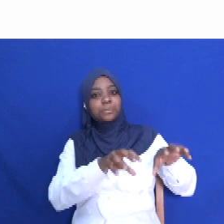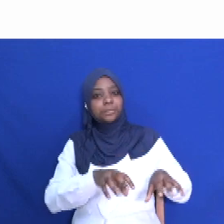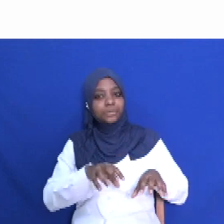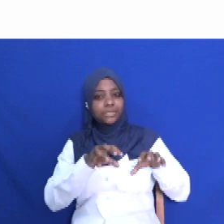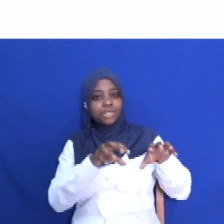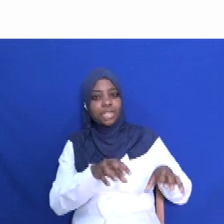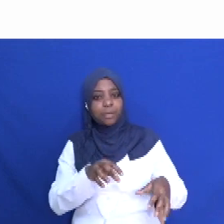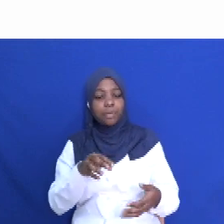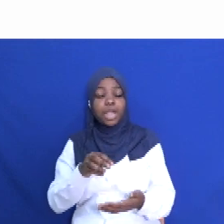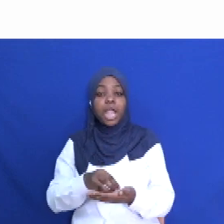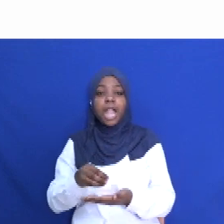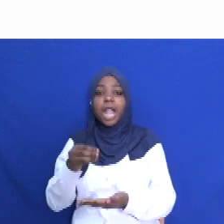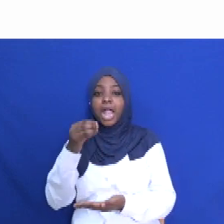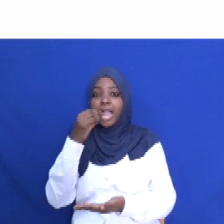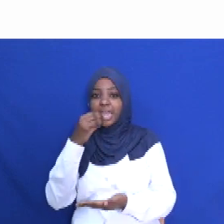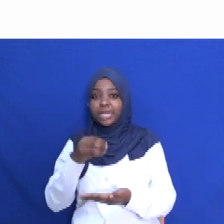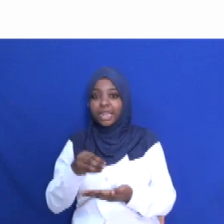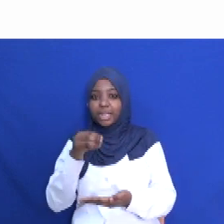plants.